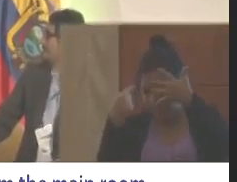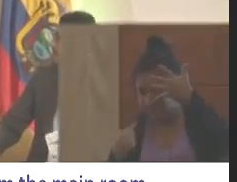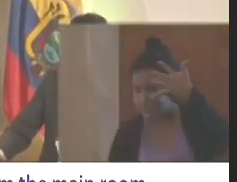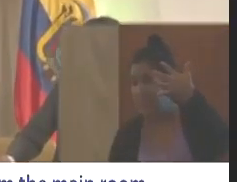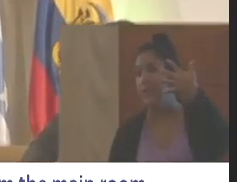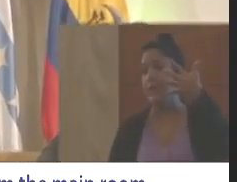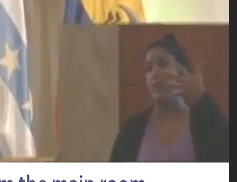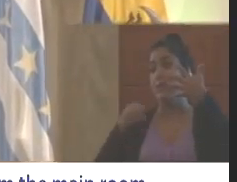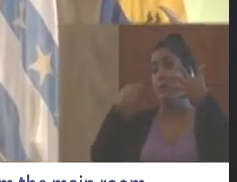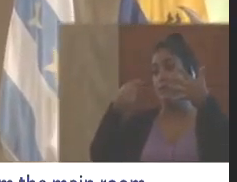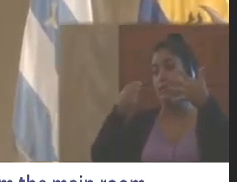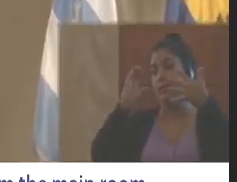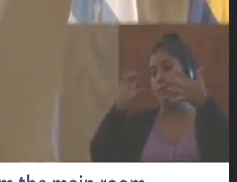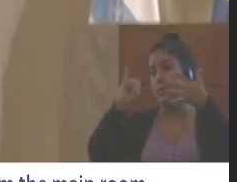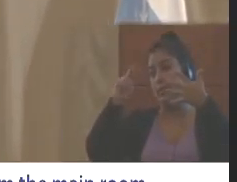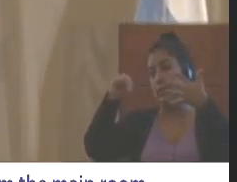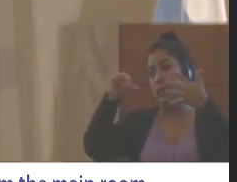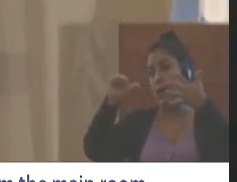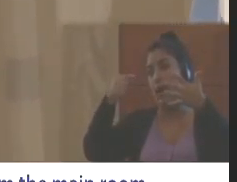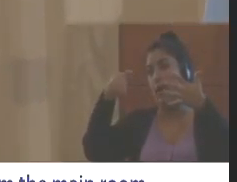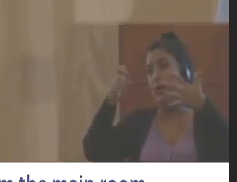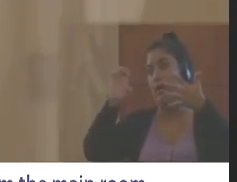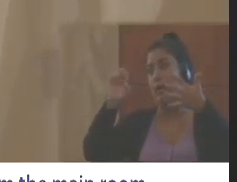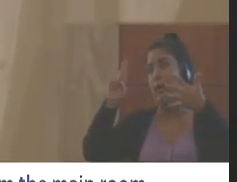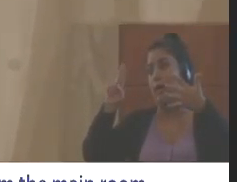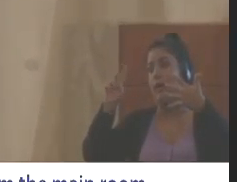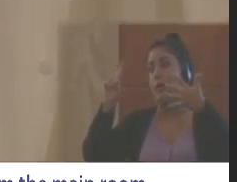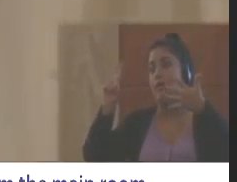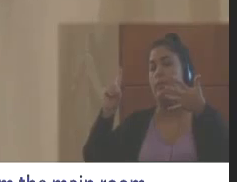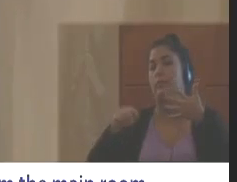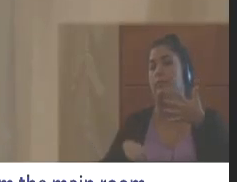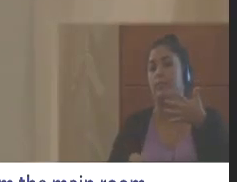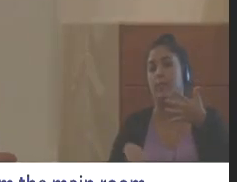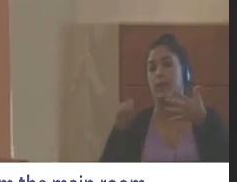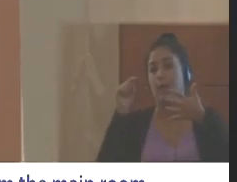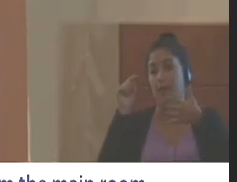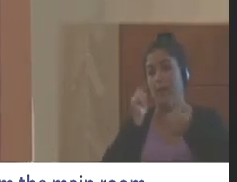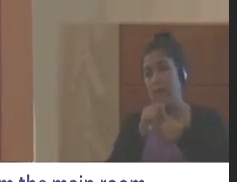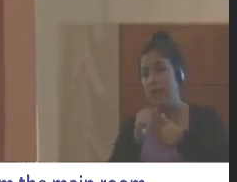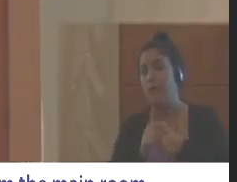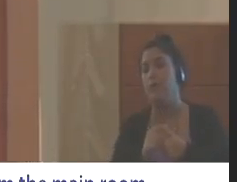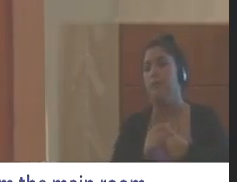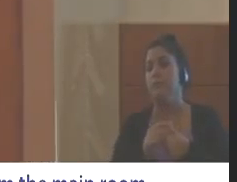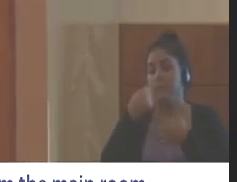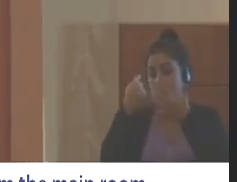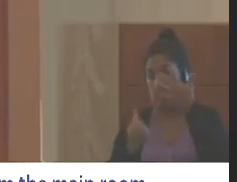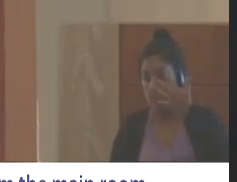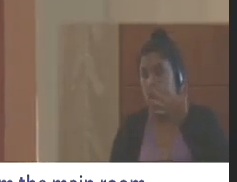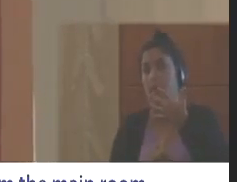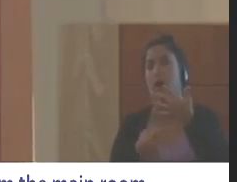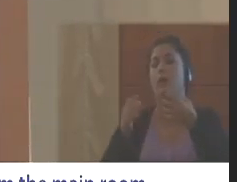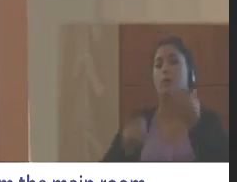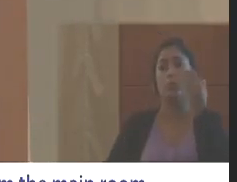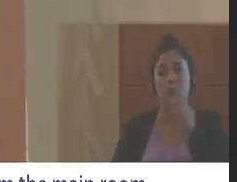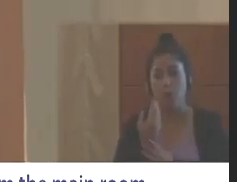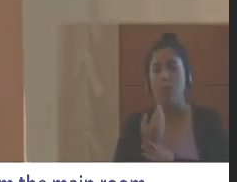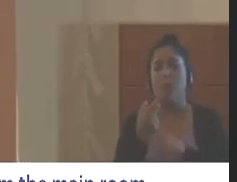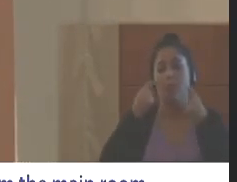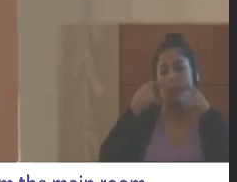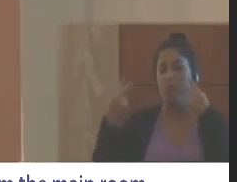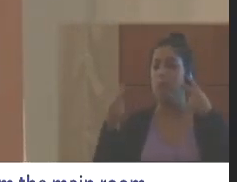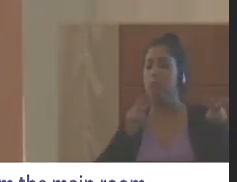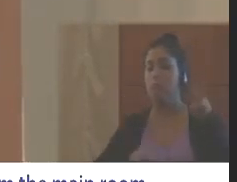see, have improved since the approval of this new national system for disaster risk management. We have to implement more